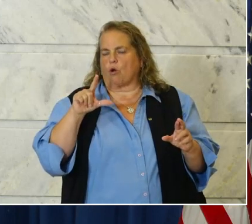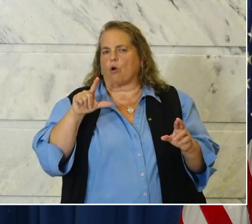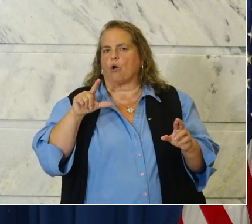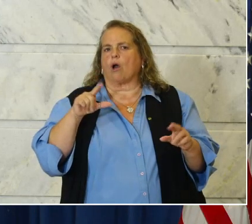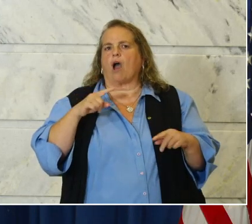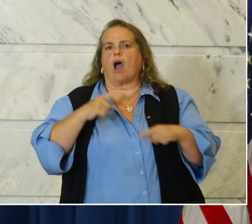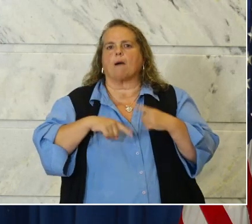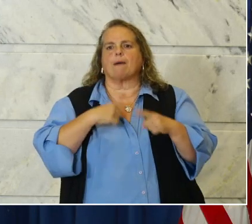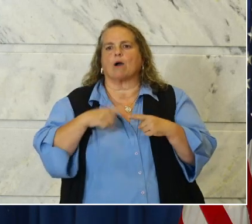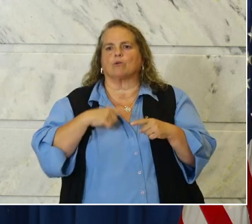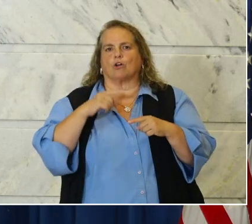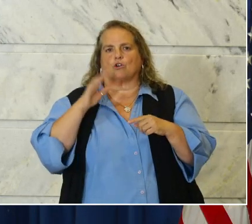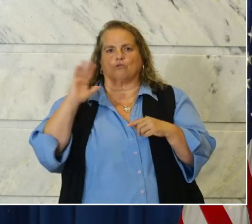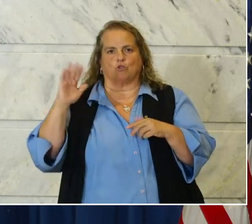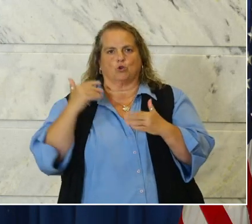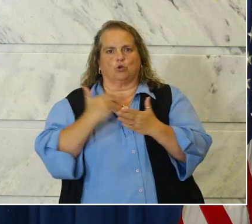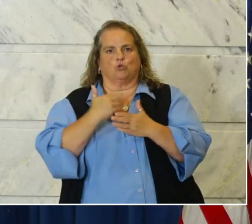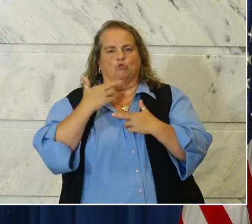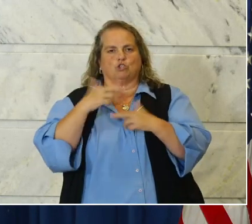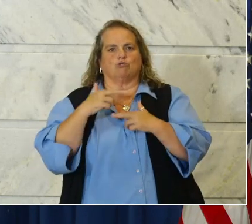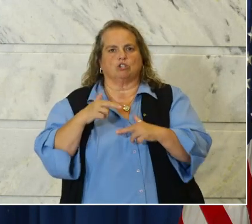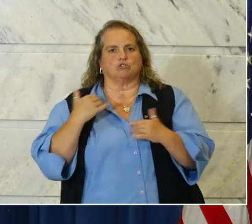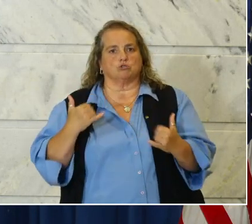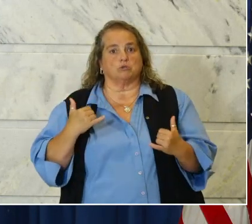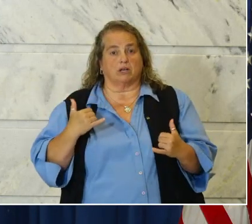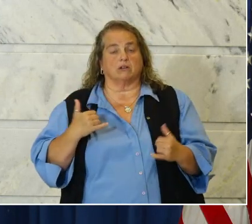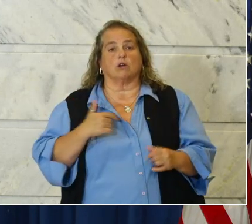about the restrictions that you're announcing